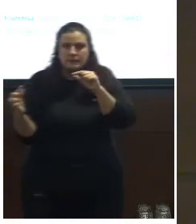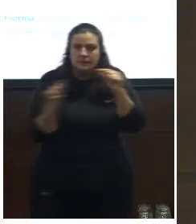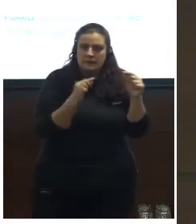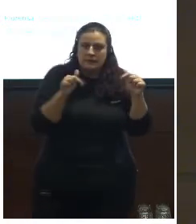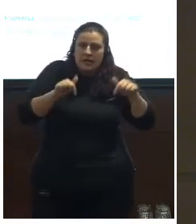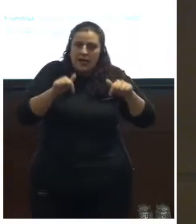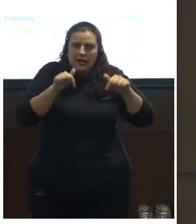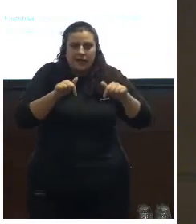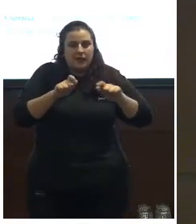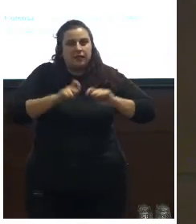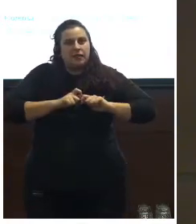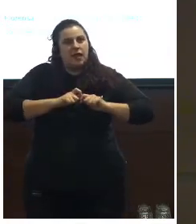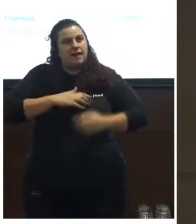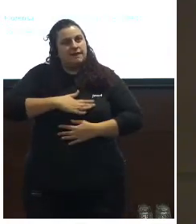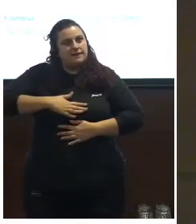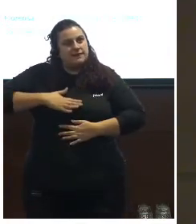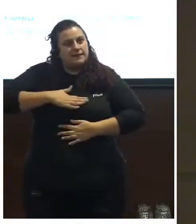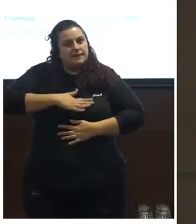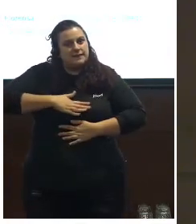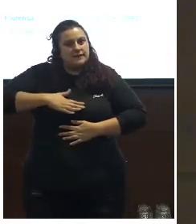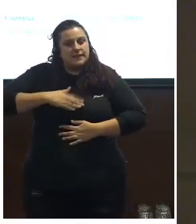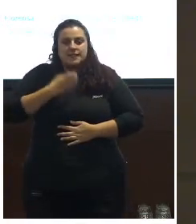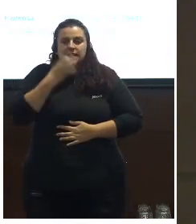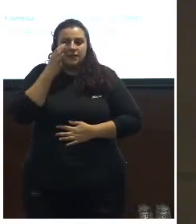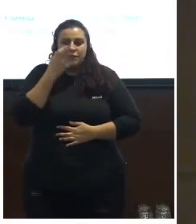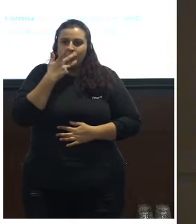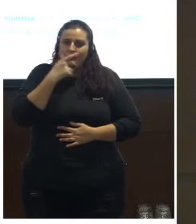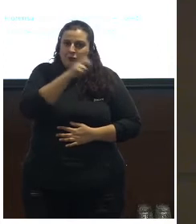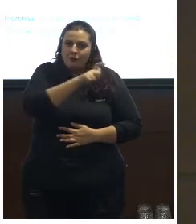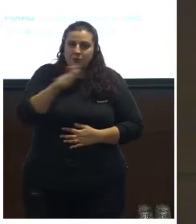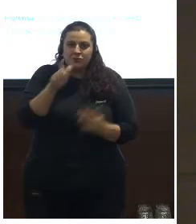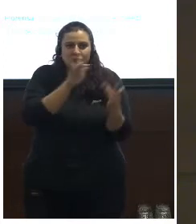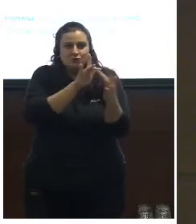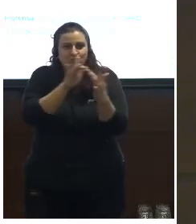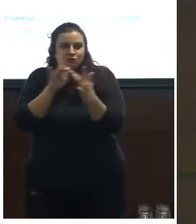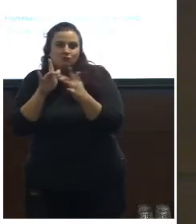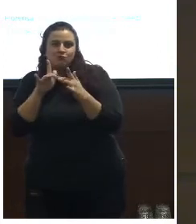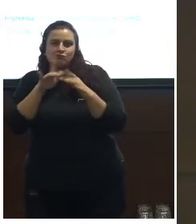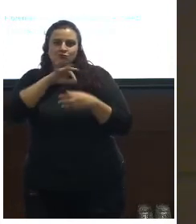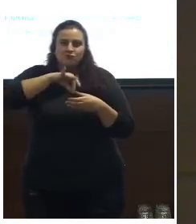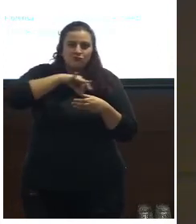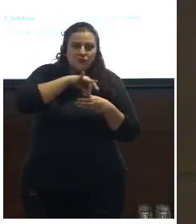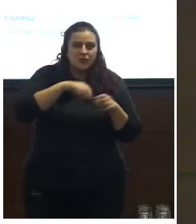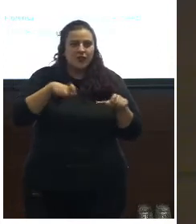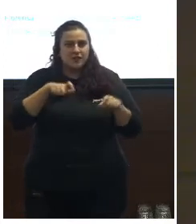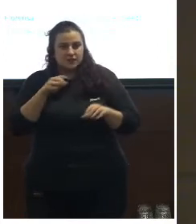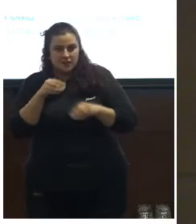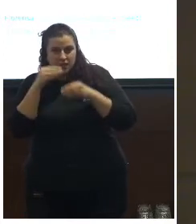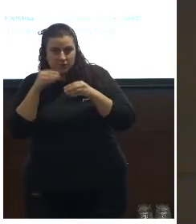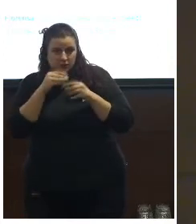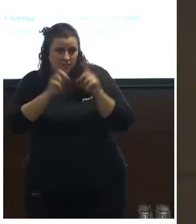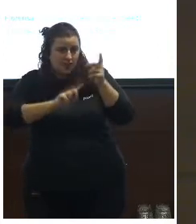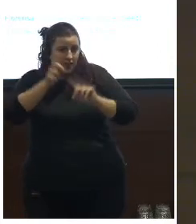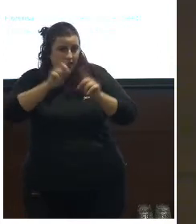other somewhere in the restaurant or during the cafes. So, but first of all, I like to have